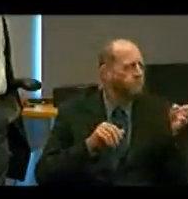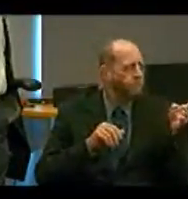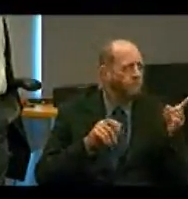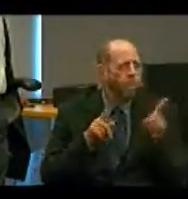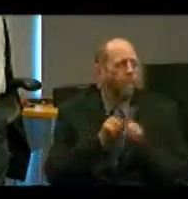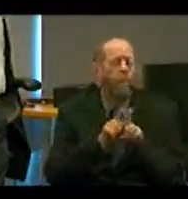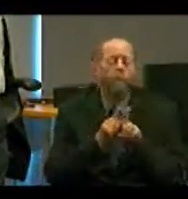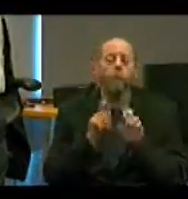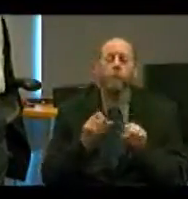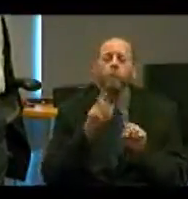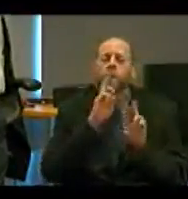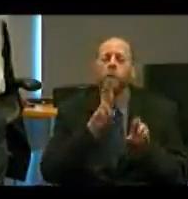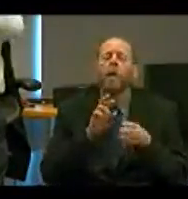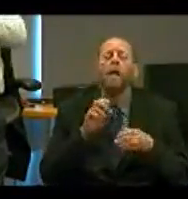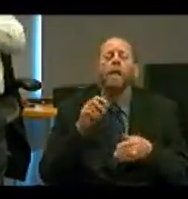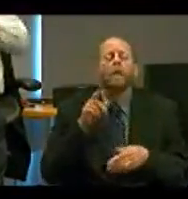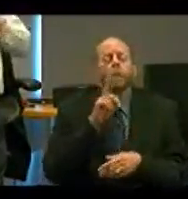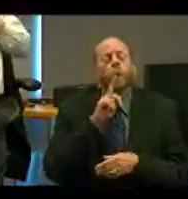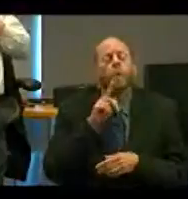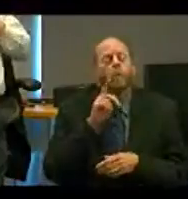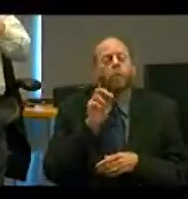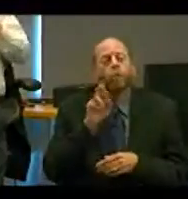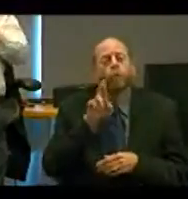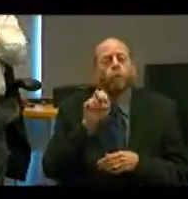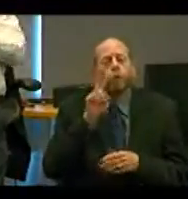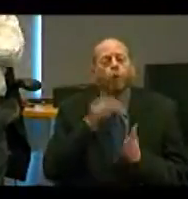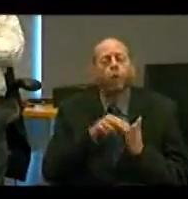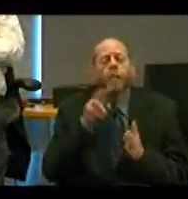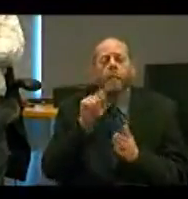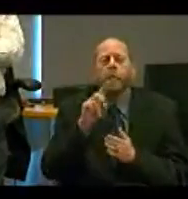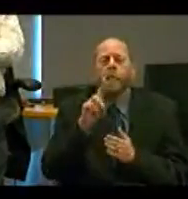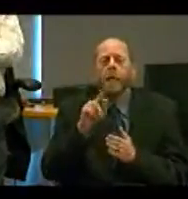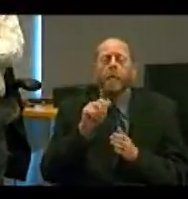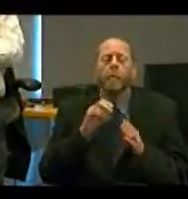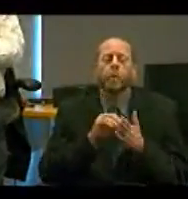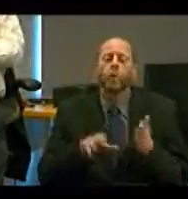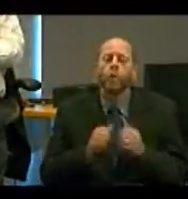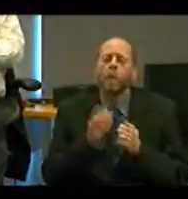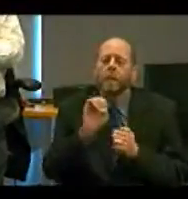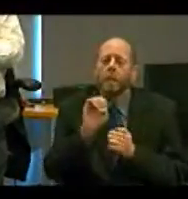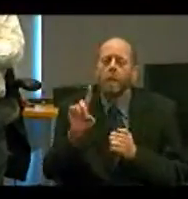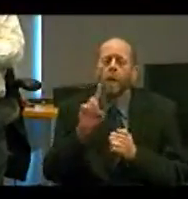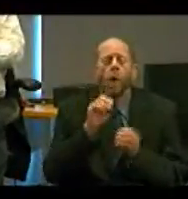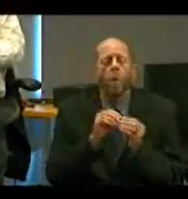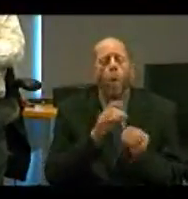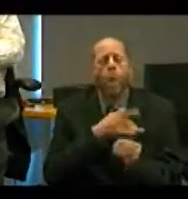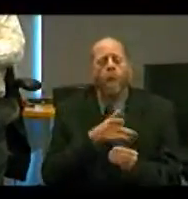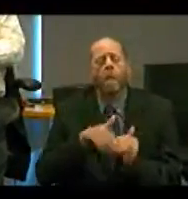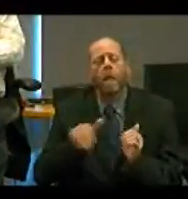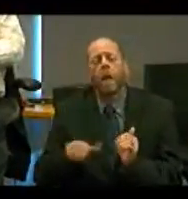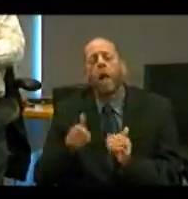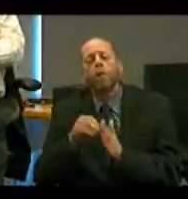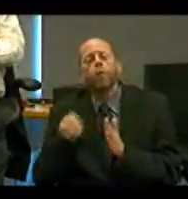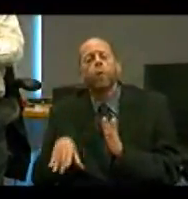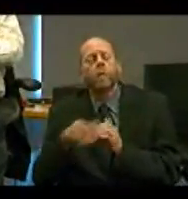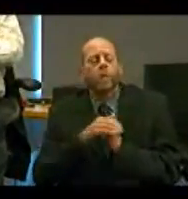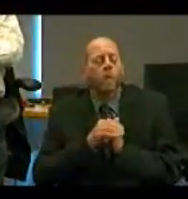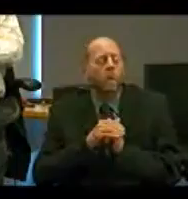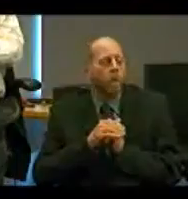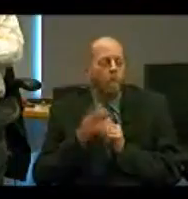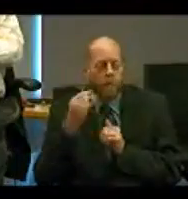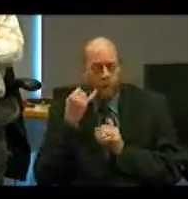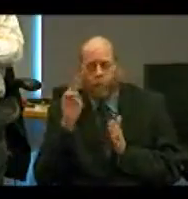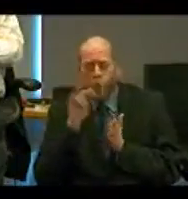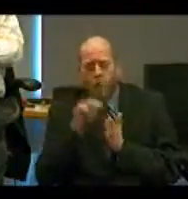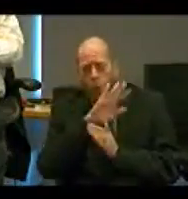respond to that. So it is true, if you look at the data, that students with emotional disturbance are more likely than other students, but if you look